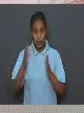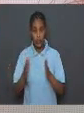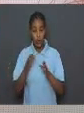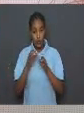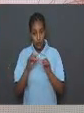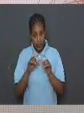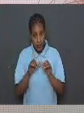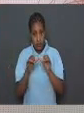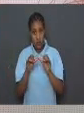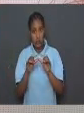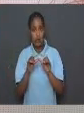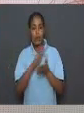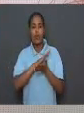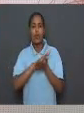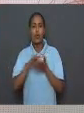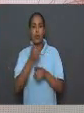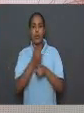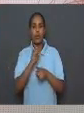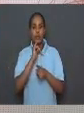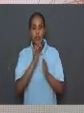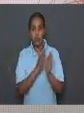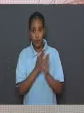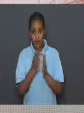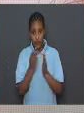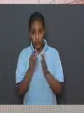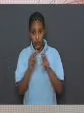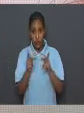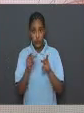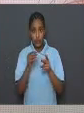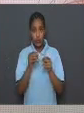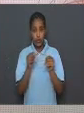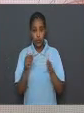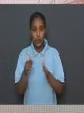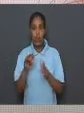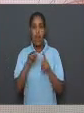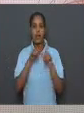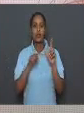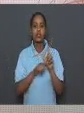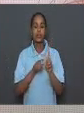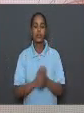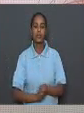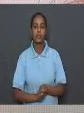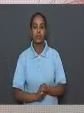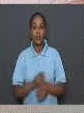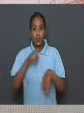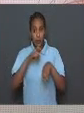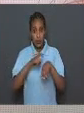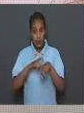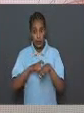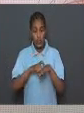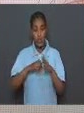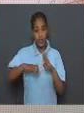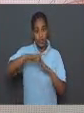the pure metal in the form of dissolved ions. During electrolysis,